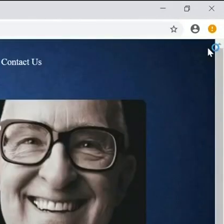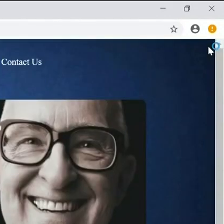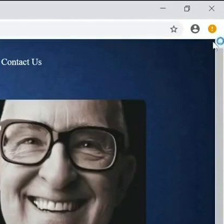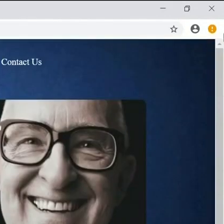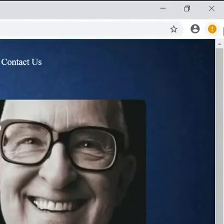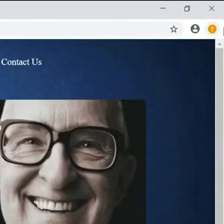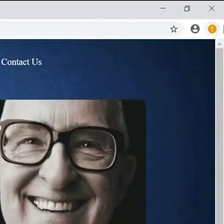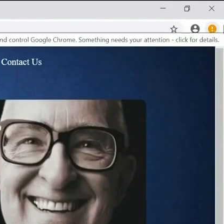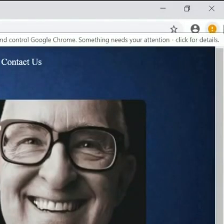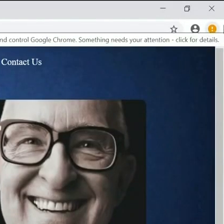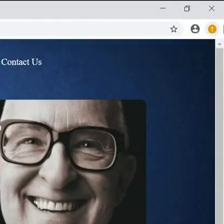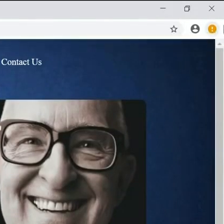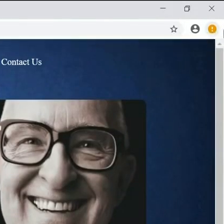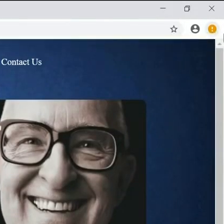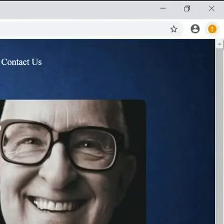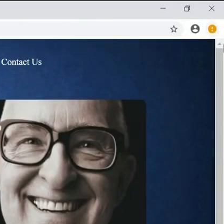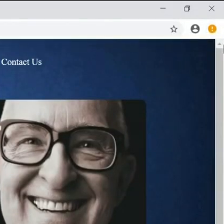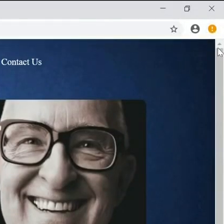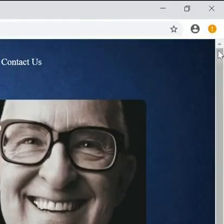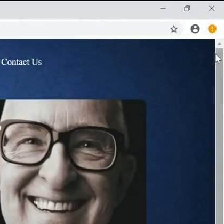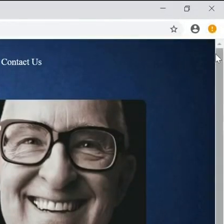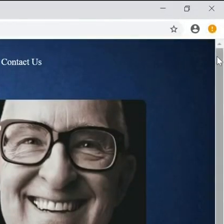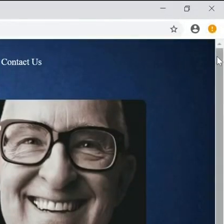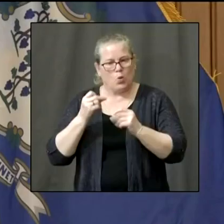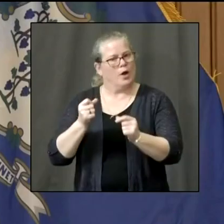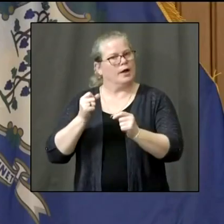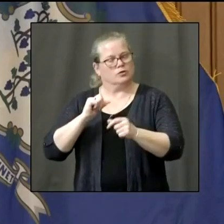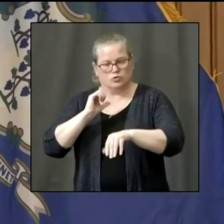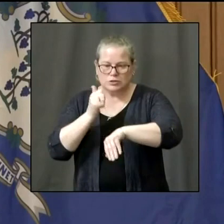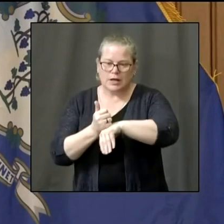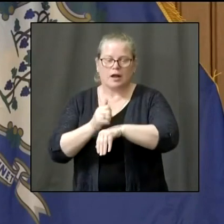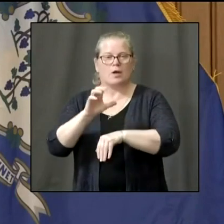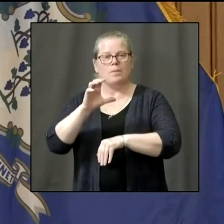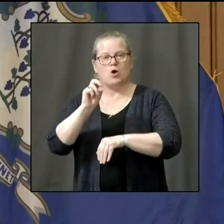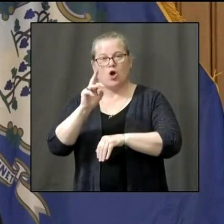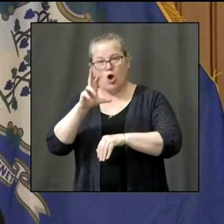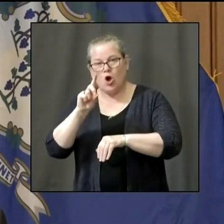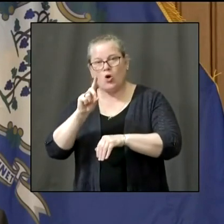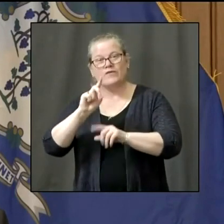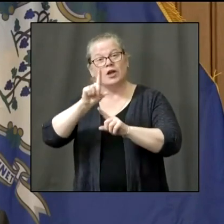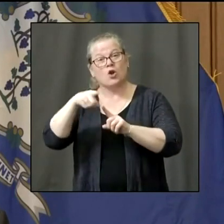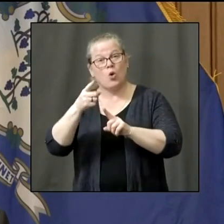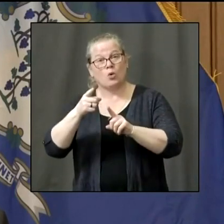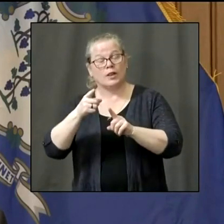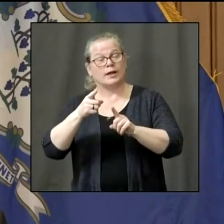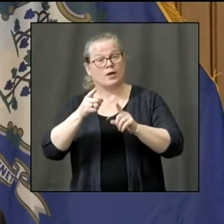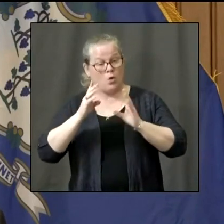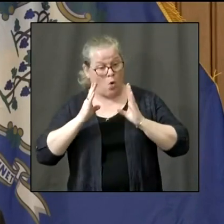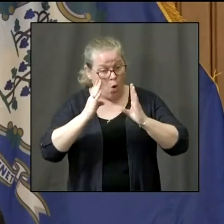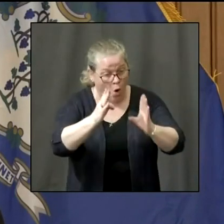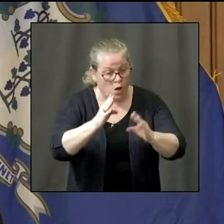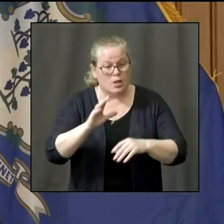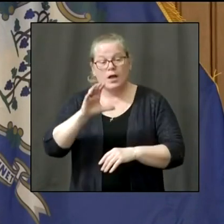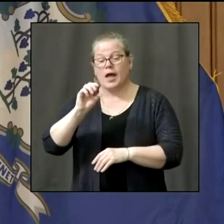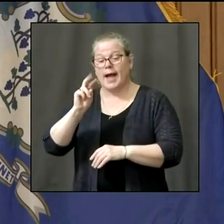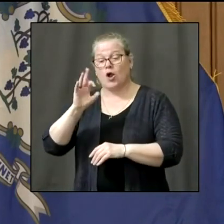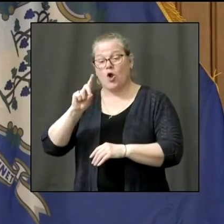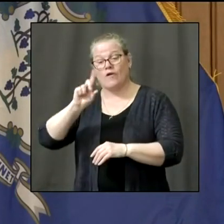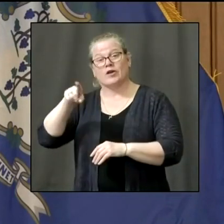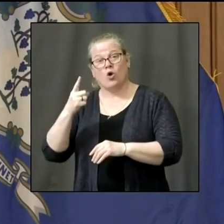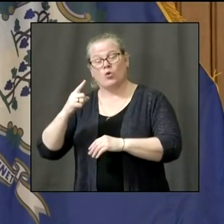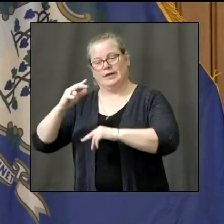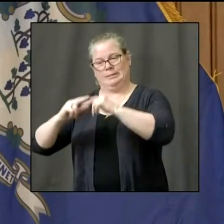It's been a week and still no finalized list. We'll be announcing the first three COVID-only nursing facilities